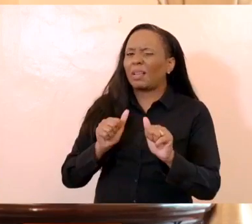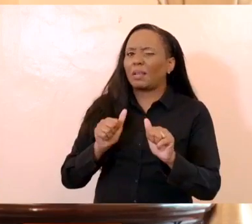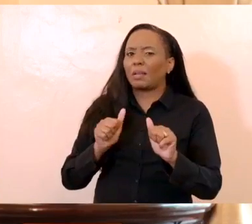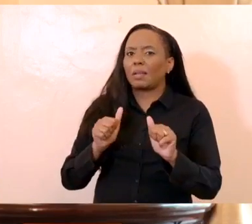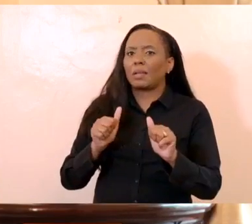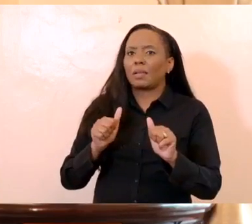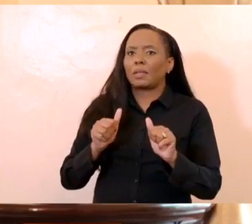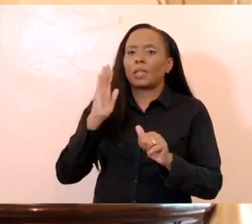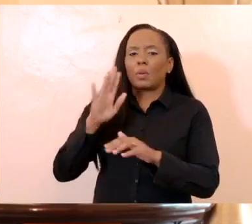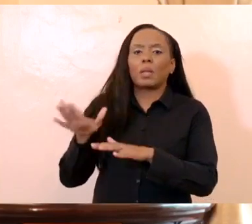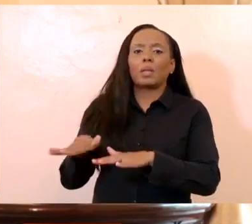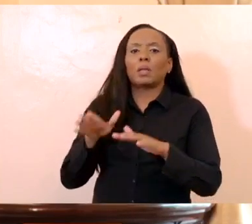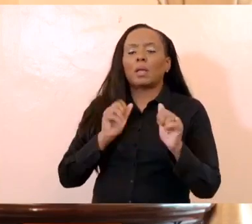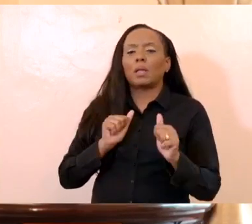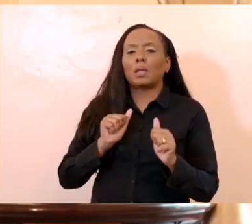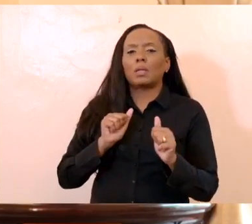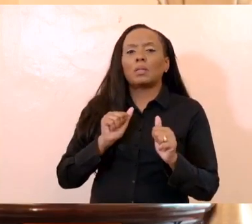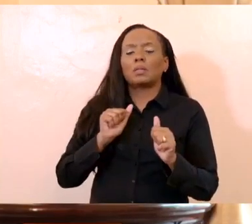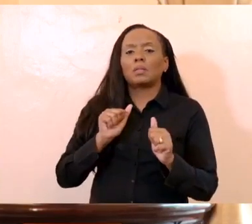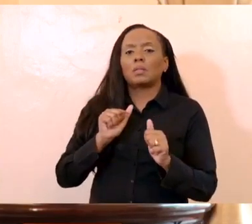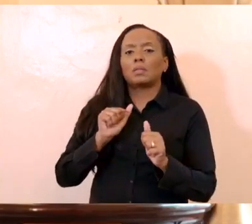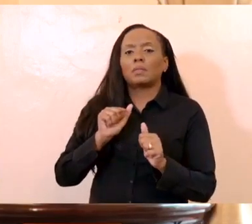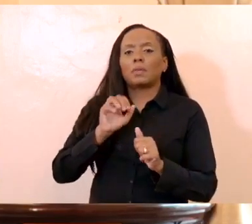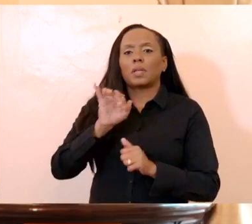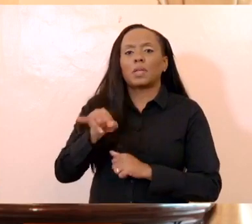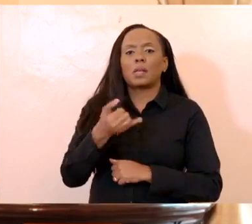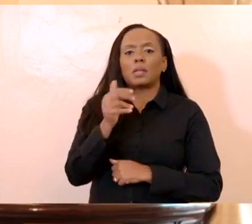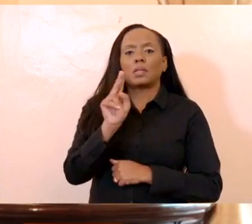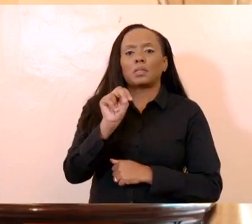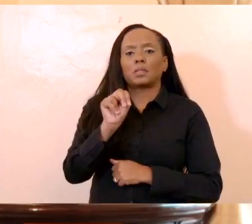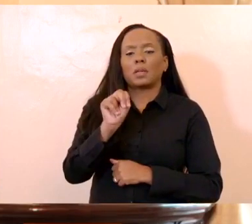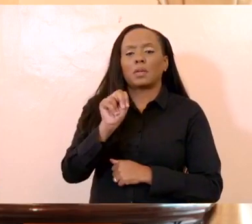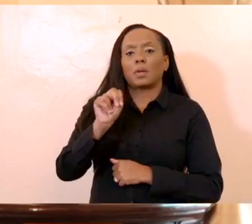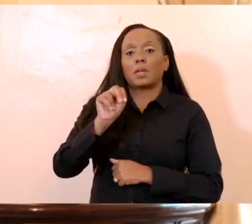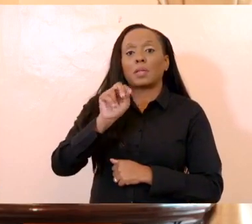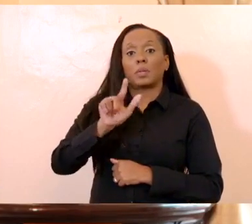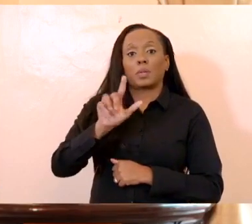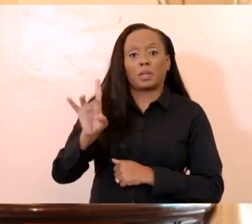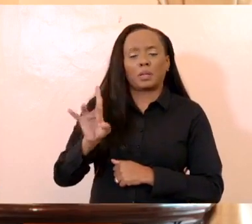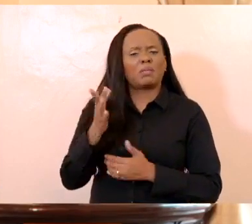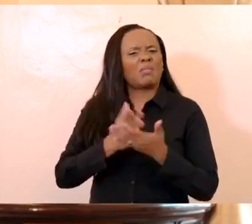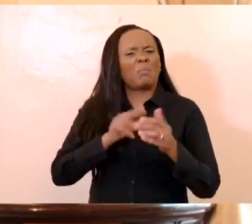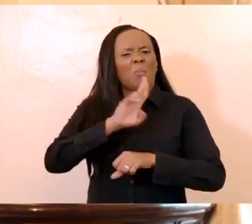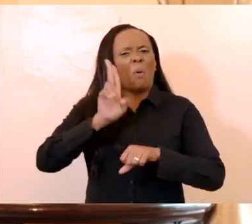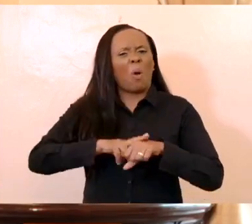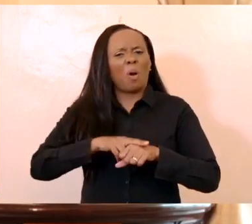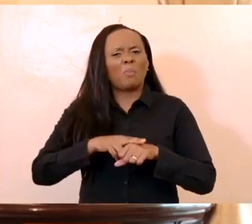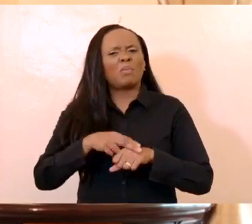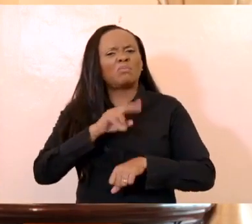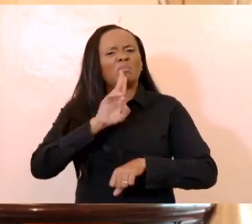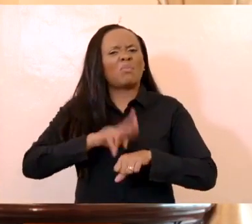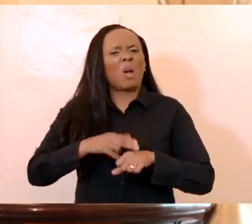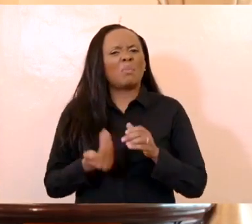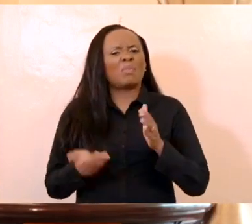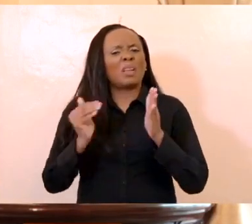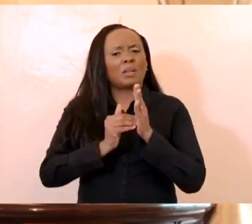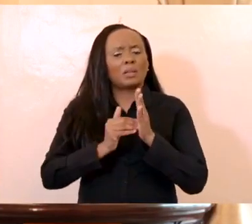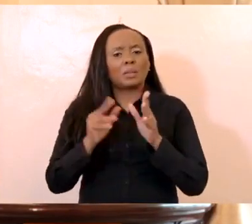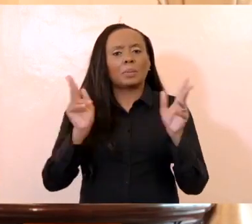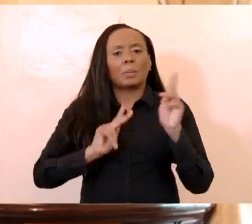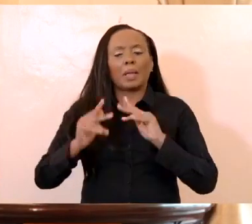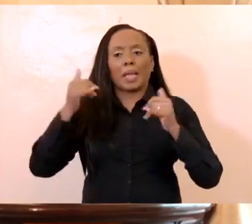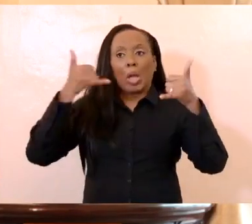until the 28th. So some level of normalcy is returning to the prison. People have been